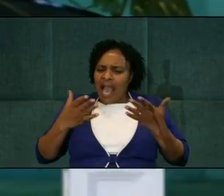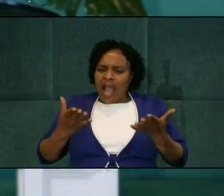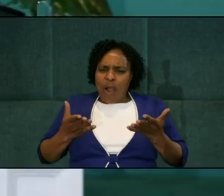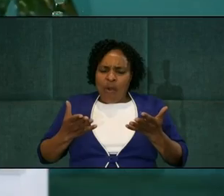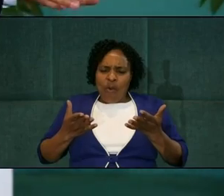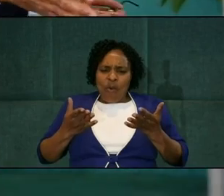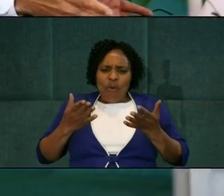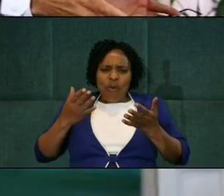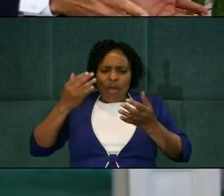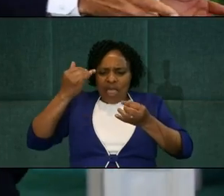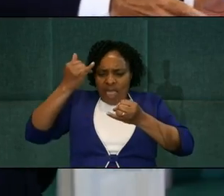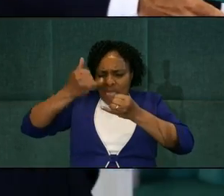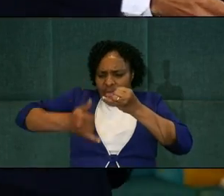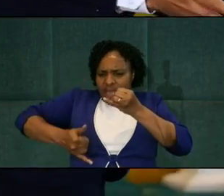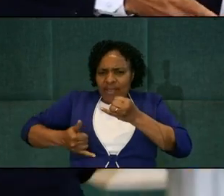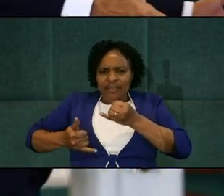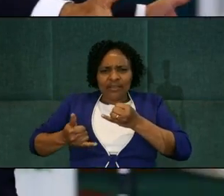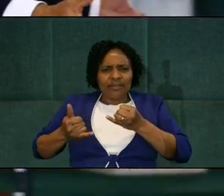to a cul-de-sac?